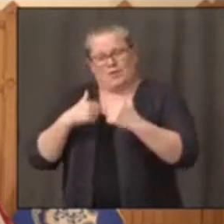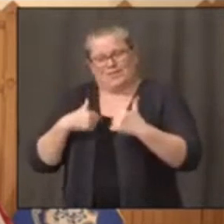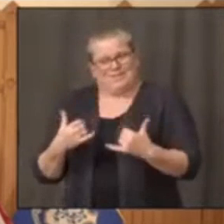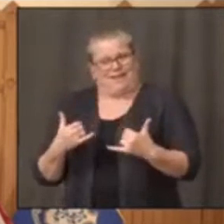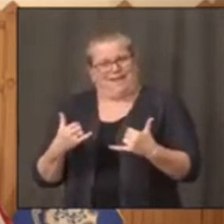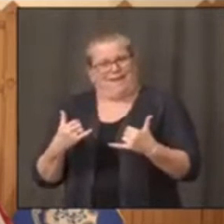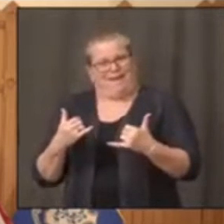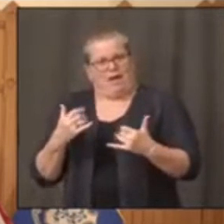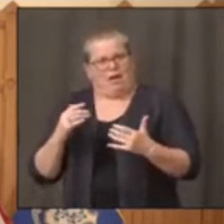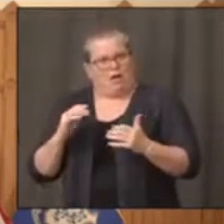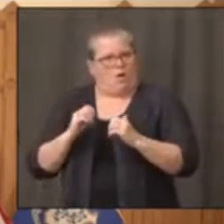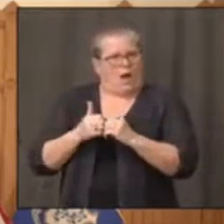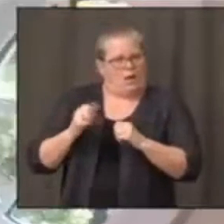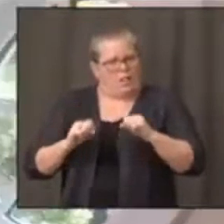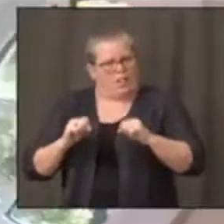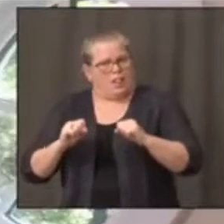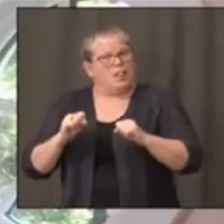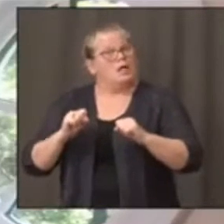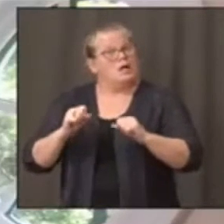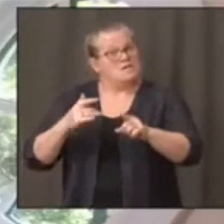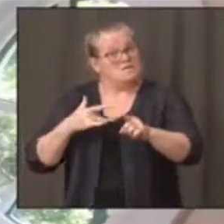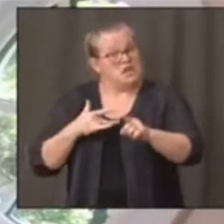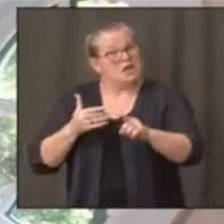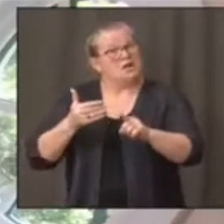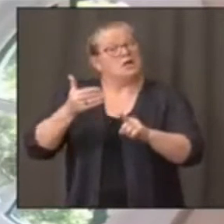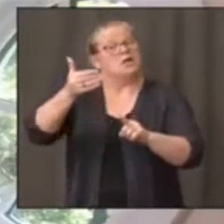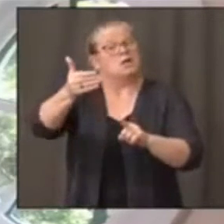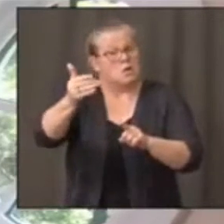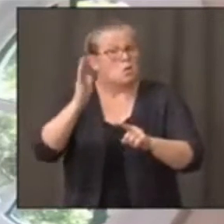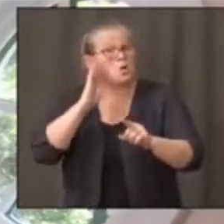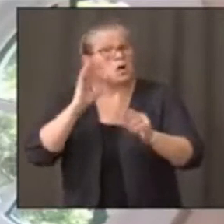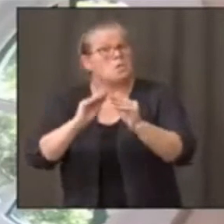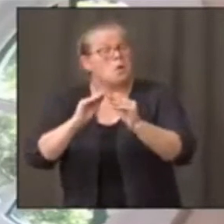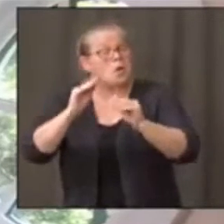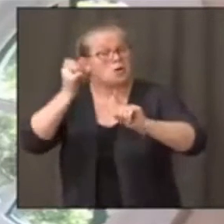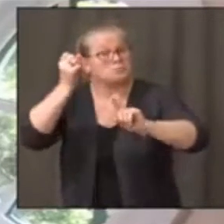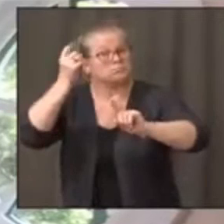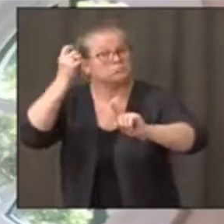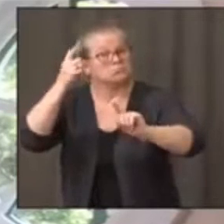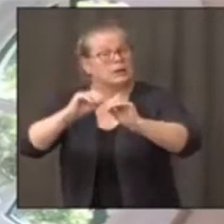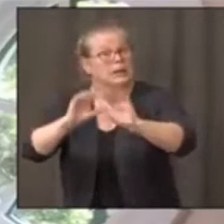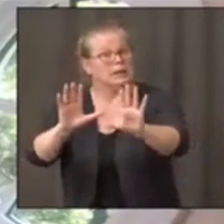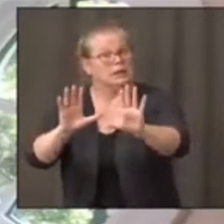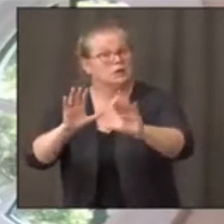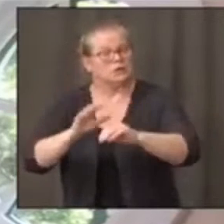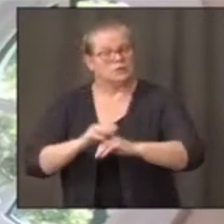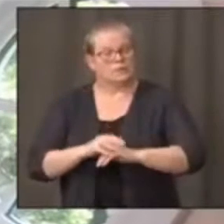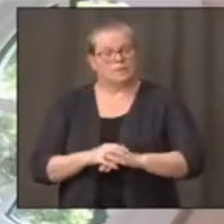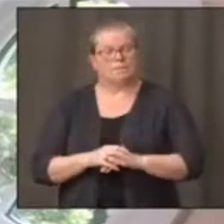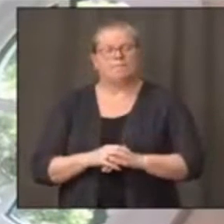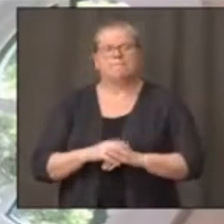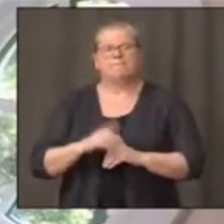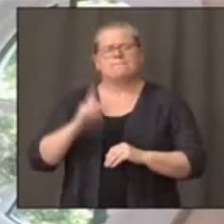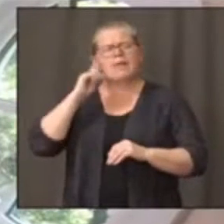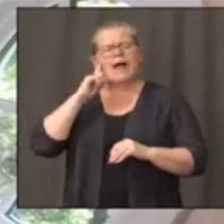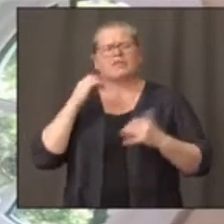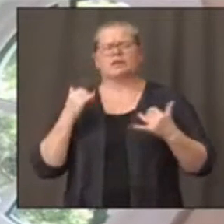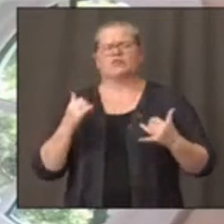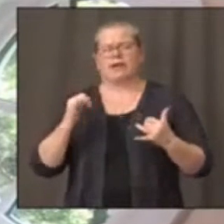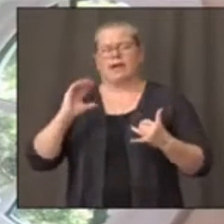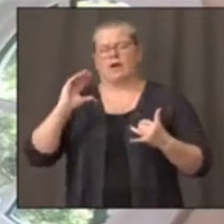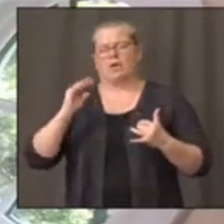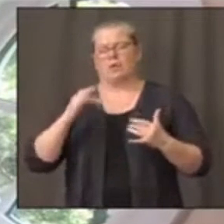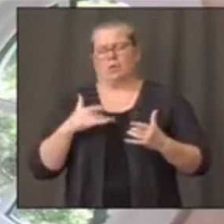Well, look, I think we're going to have a better sense of the overall risk in children. We right now believe that kids are at less risk from